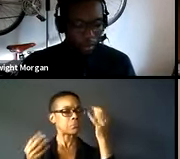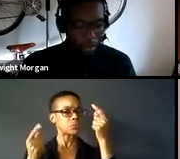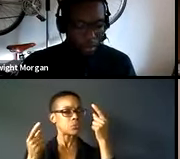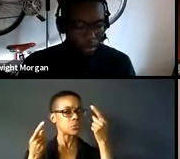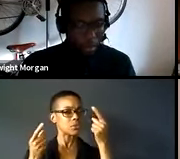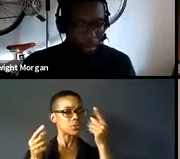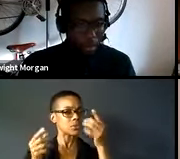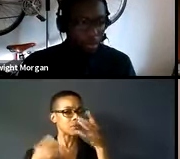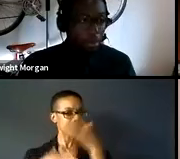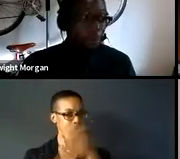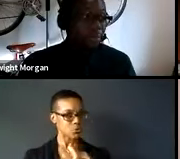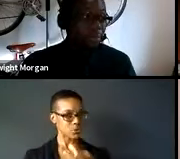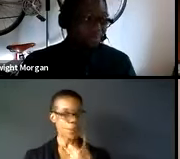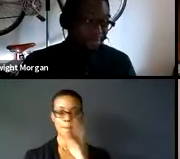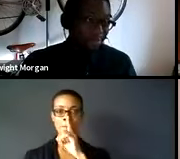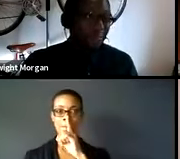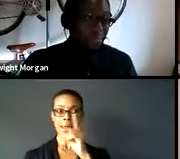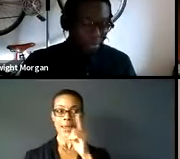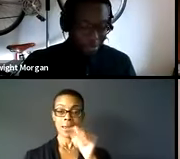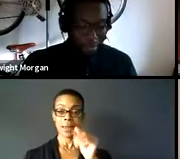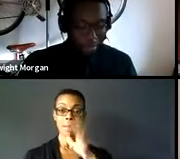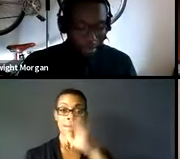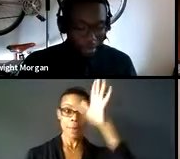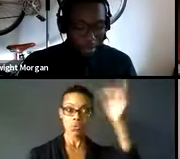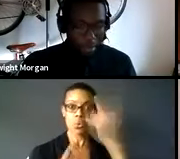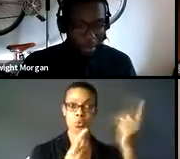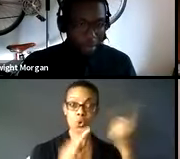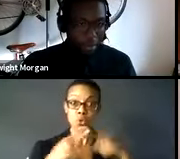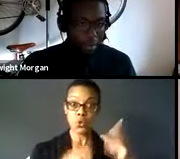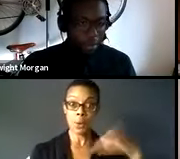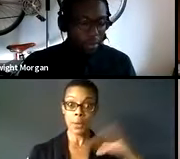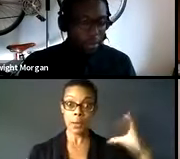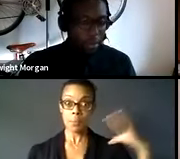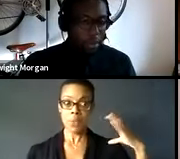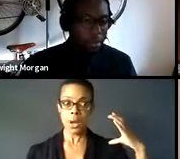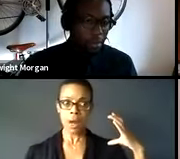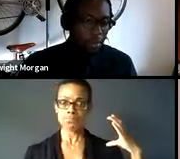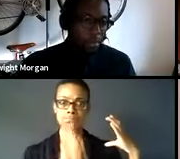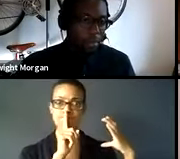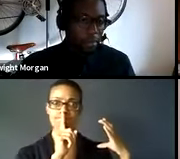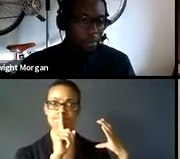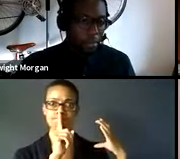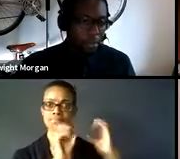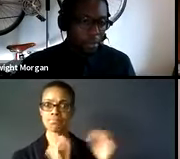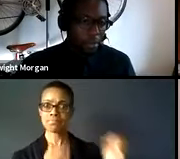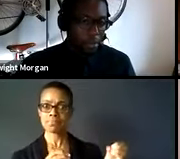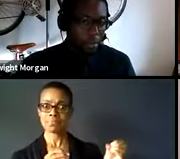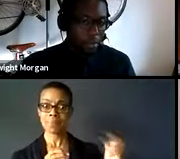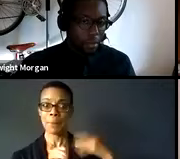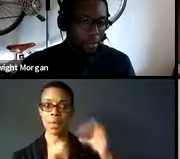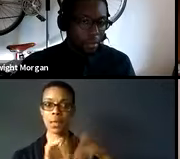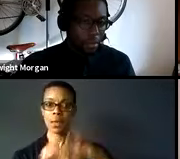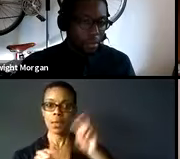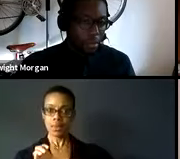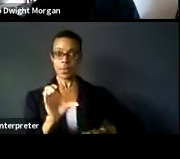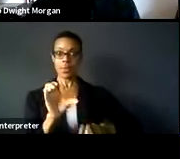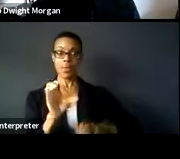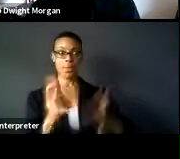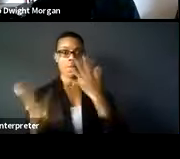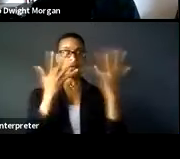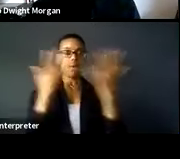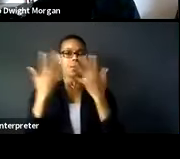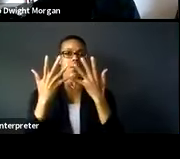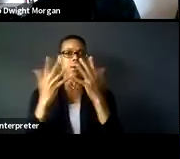was in the chair role. So when I was in the chair role of, you know, that very kind of established way